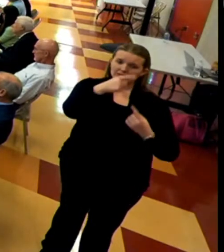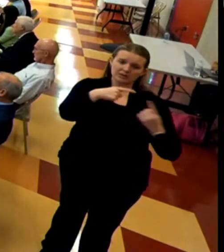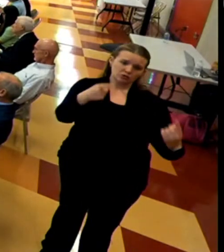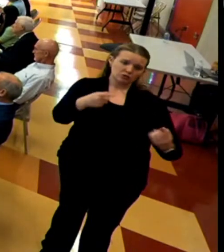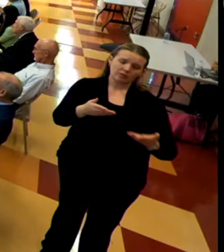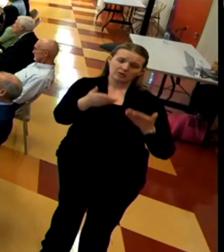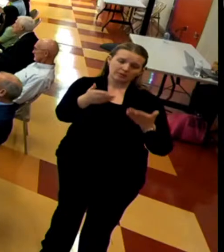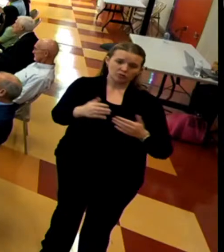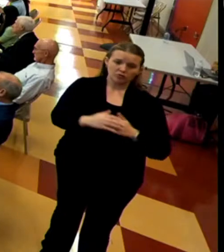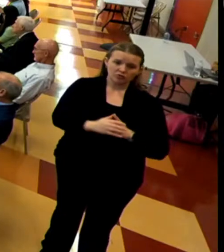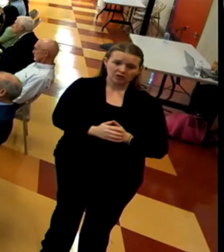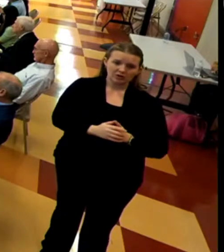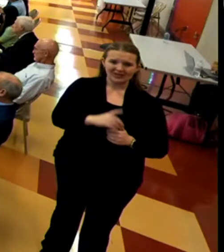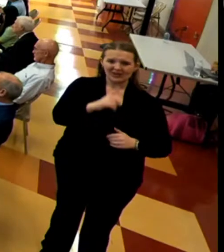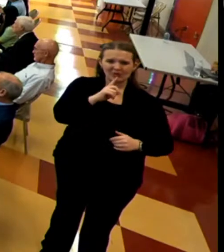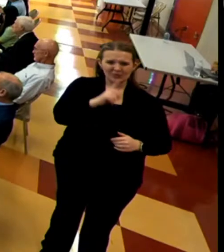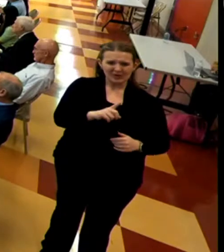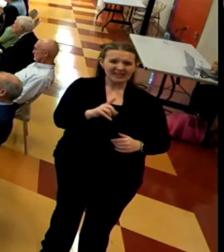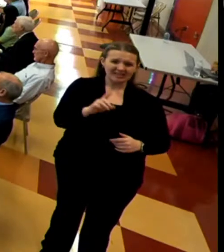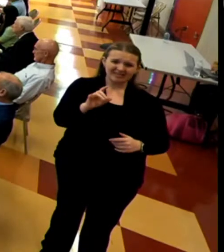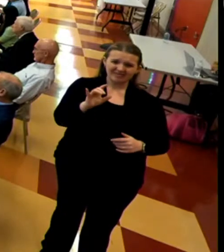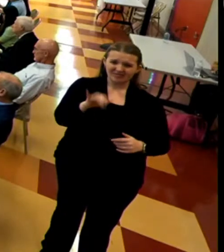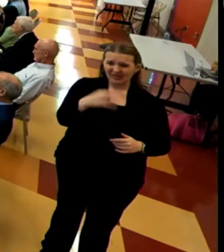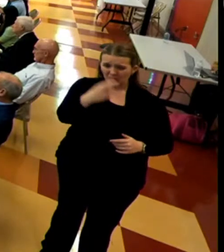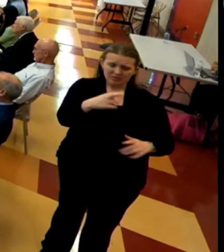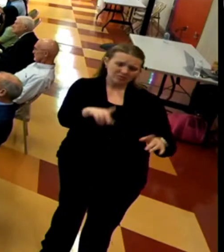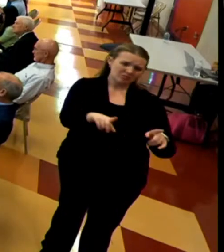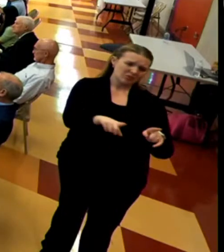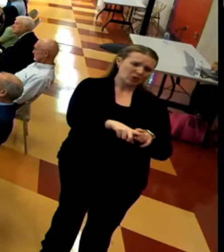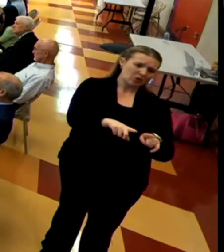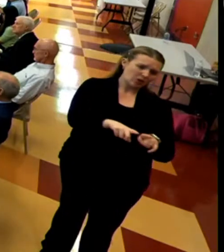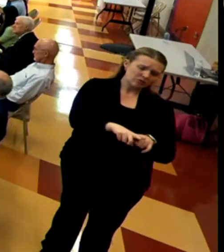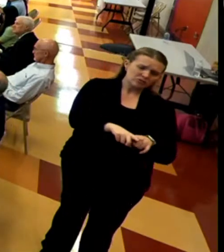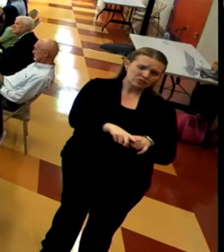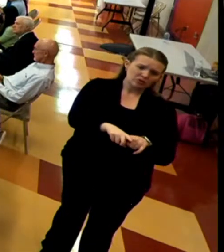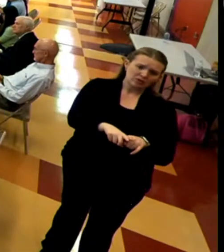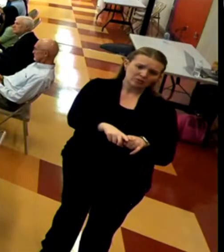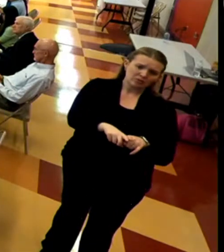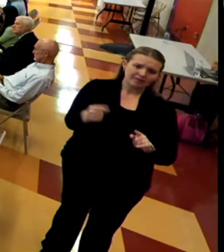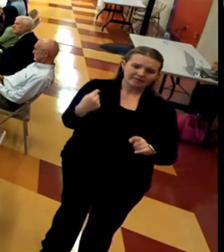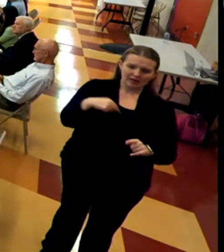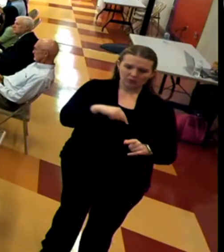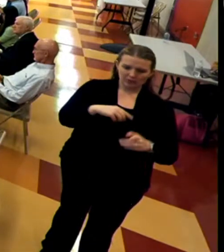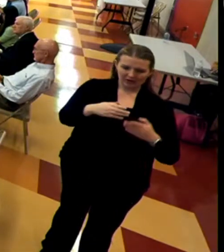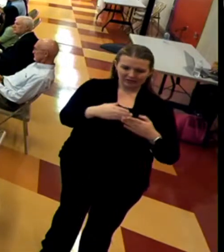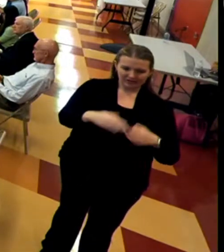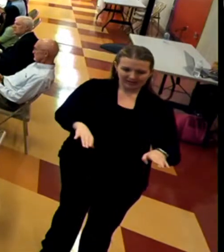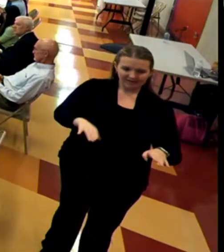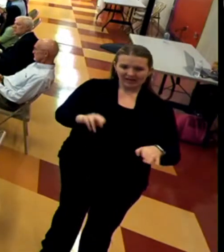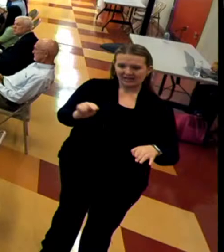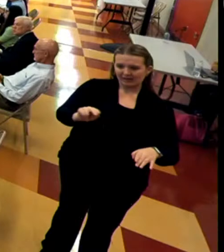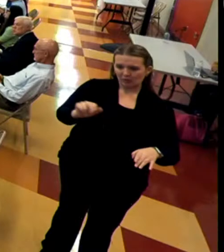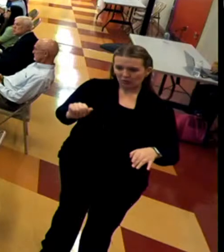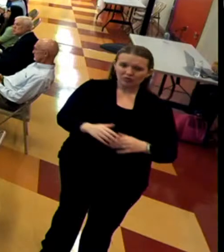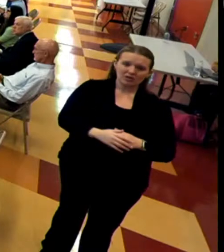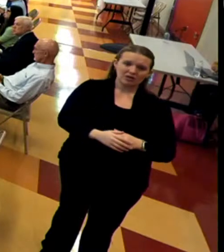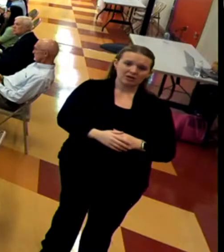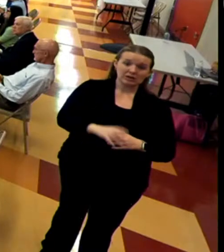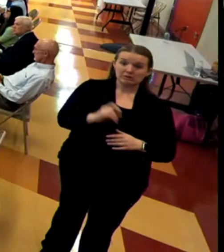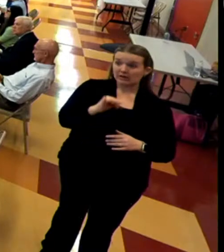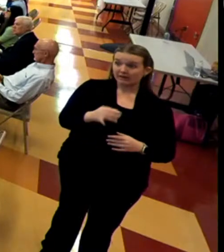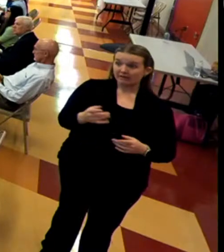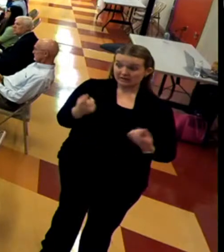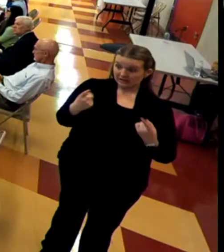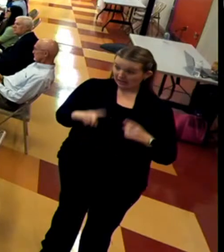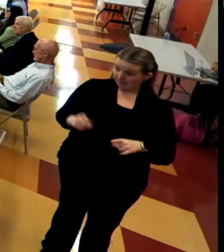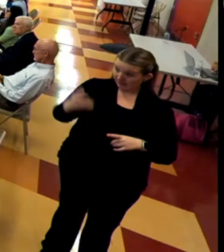motion really for that reason, as well as the fact that we're dividing a neighborhood, and even if it's been done